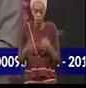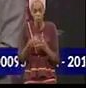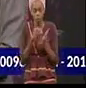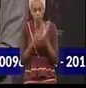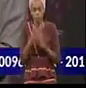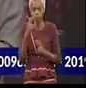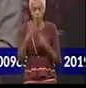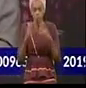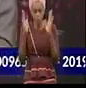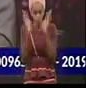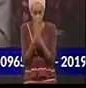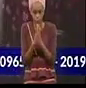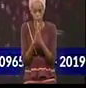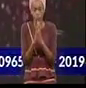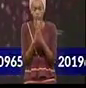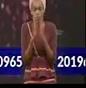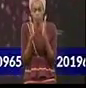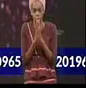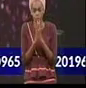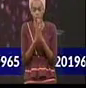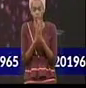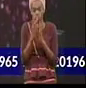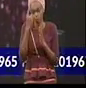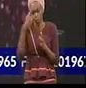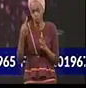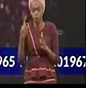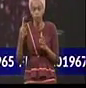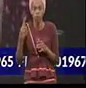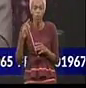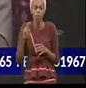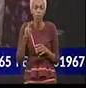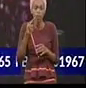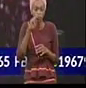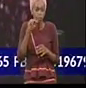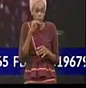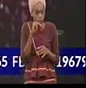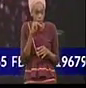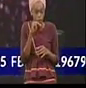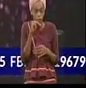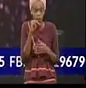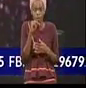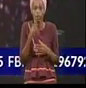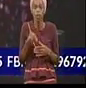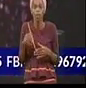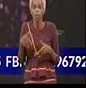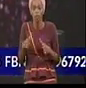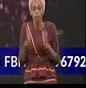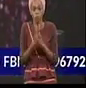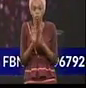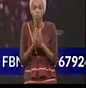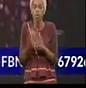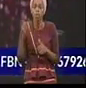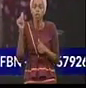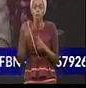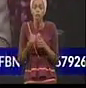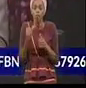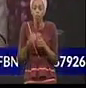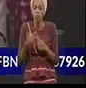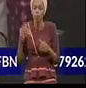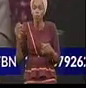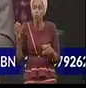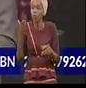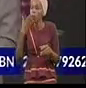church. Let the wickedness come to an end. Wickedness everywhere, God will plead with you. Let him come to an end